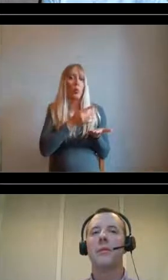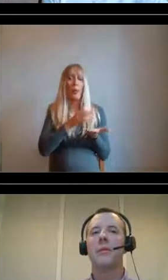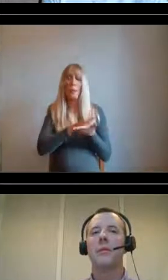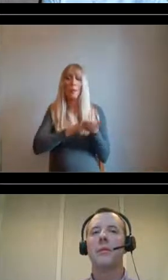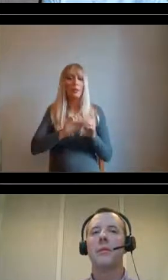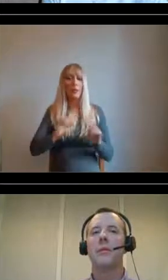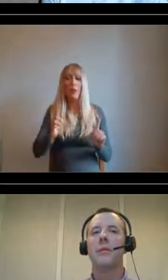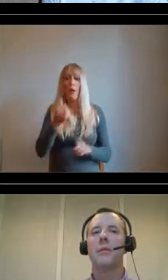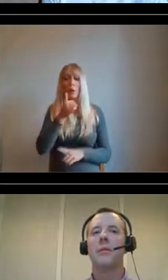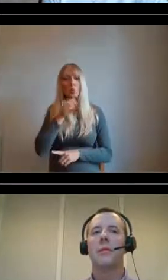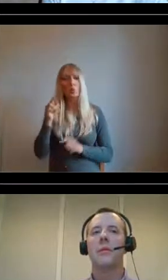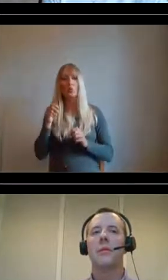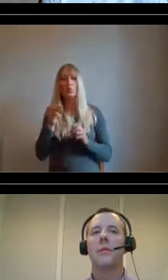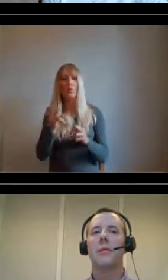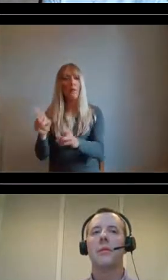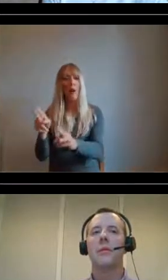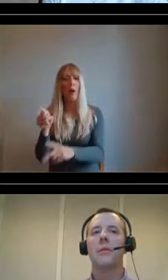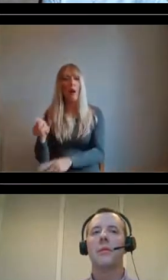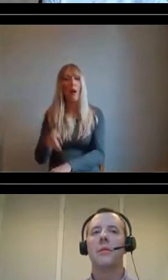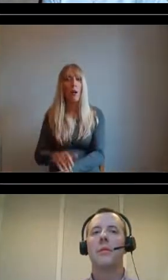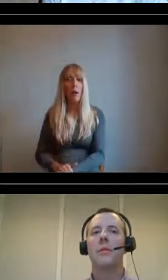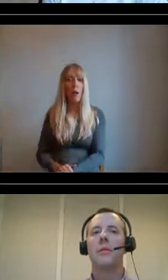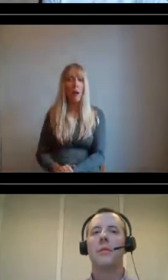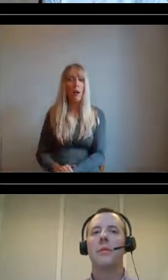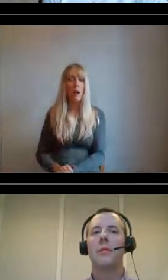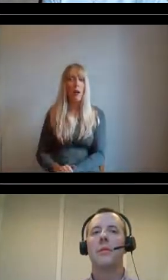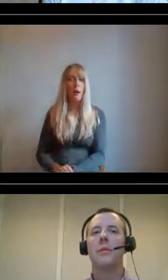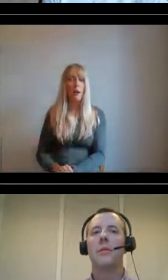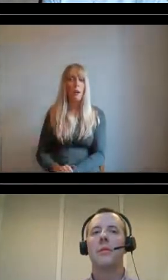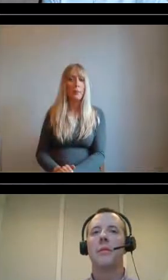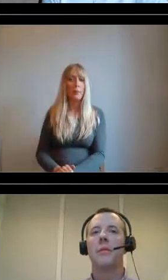and so upgrading the water.